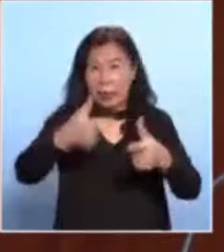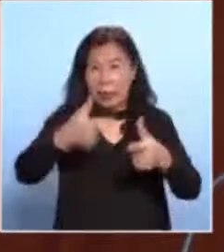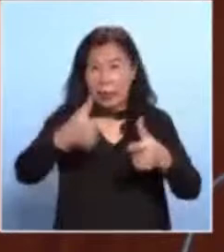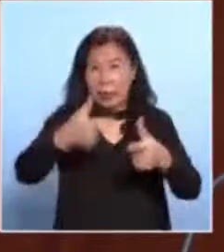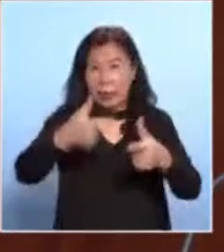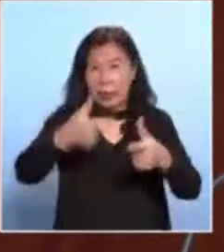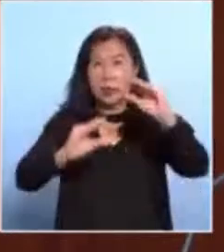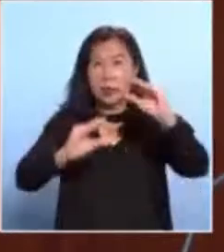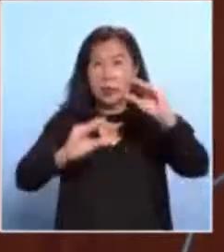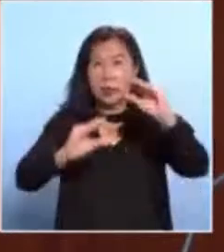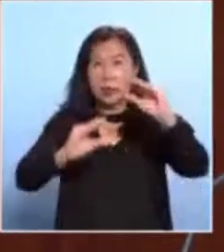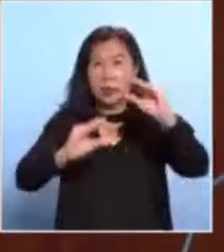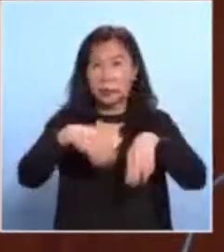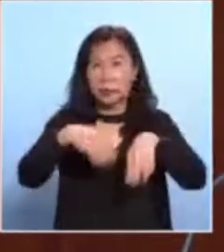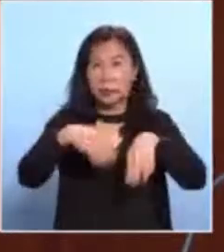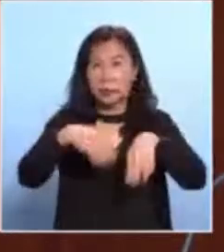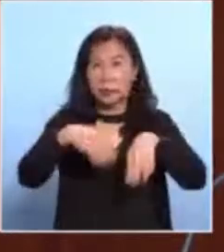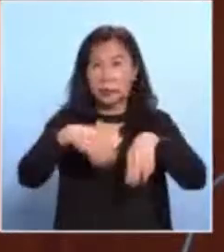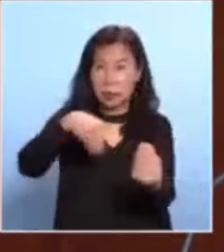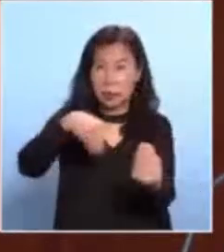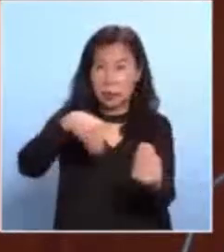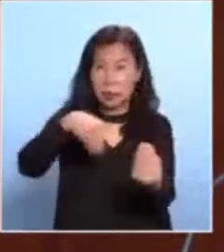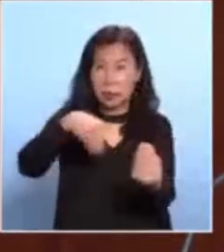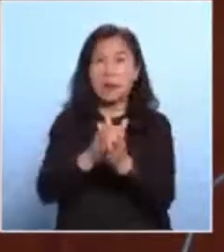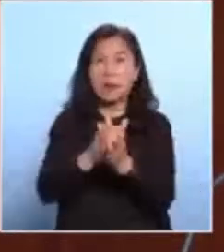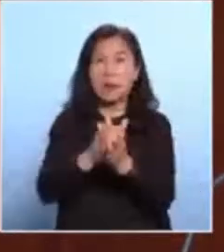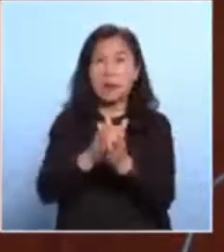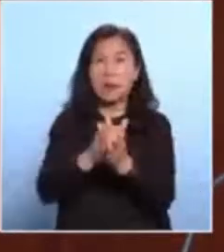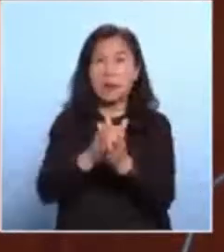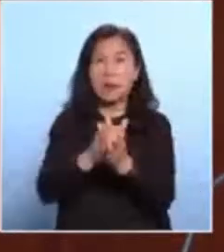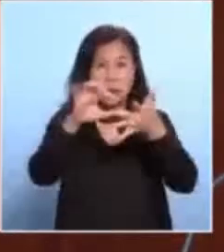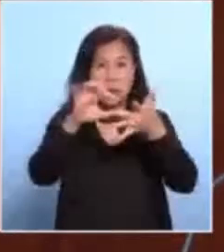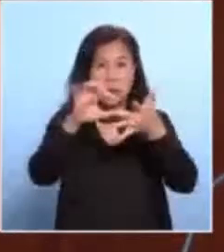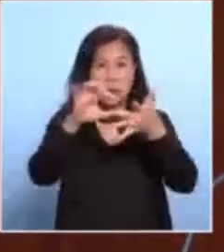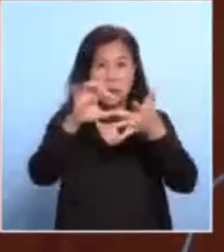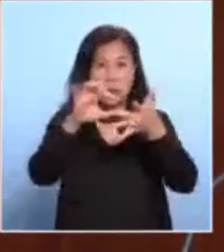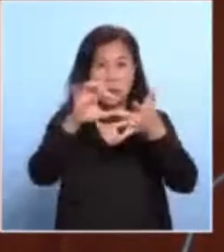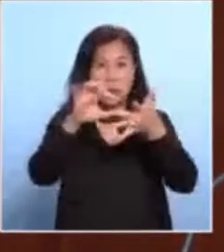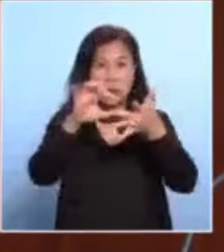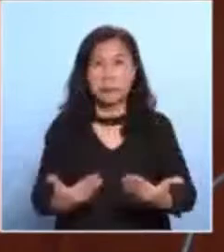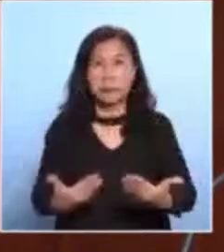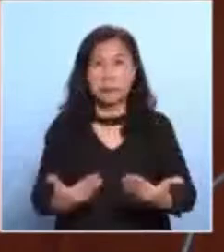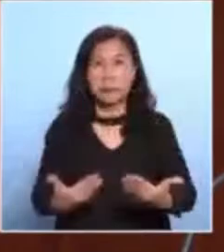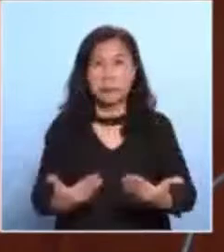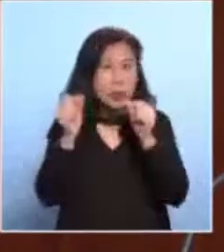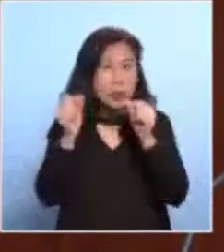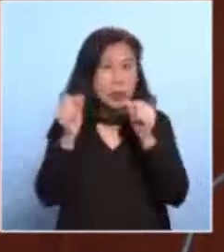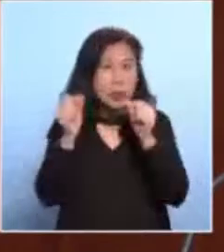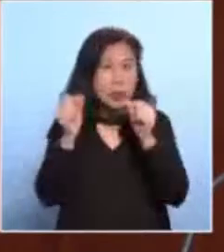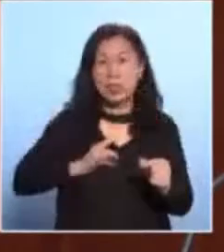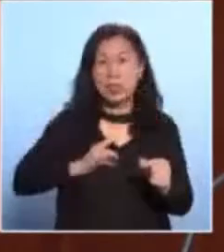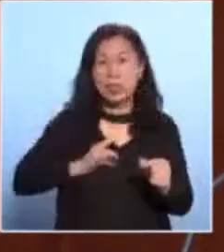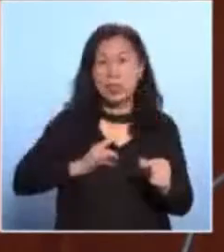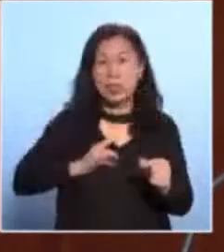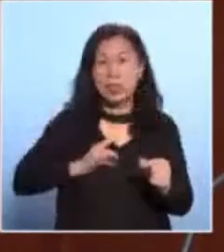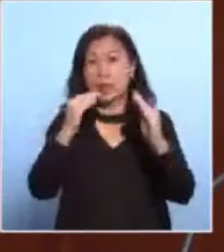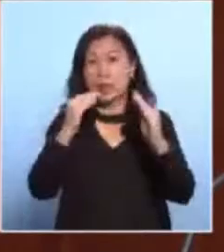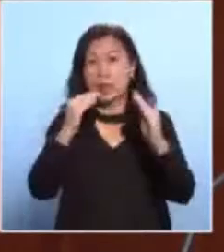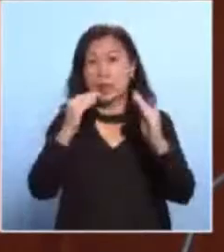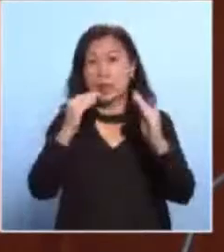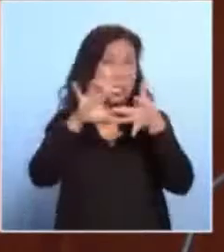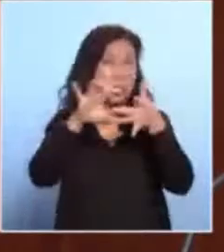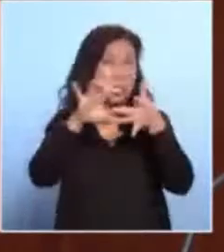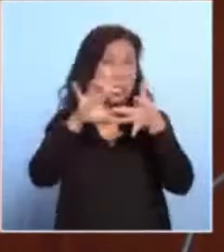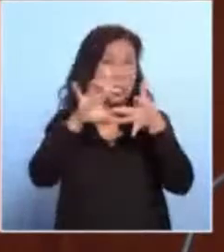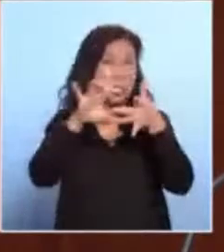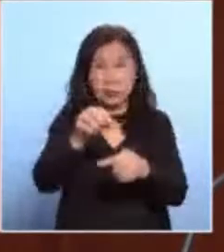their development projects. Drawing reference from the prevailing arrangements applicable to private RCHEs, the government